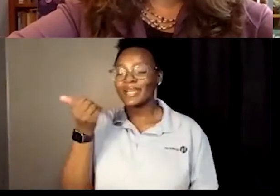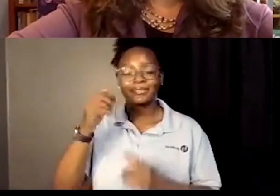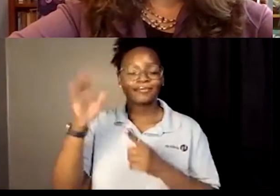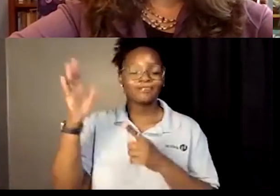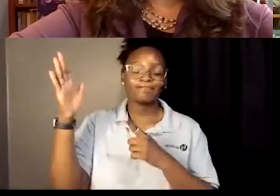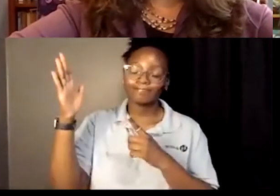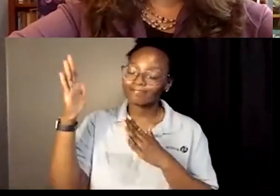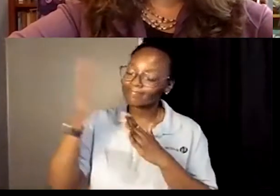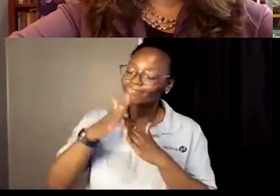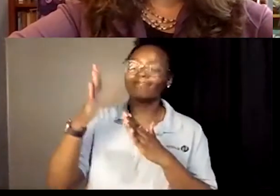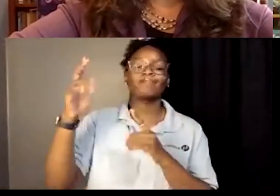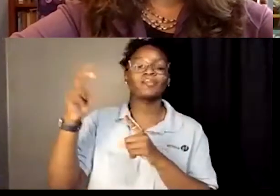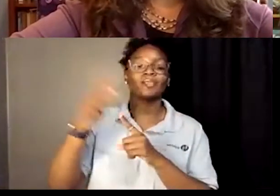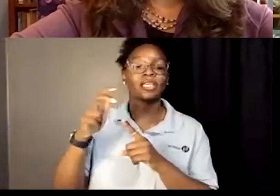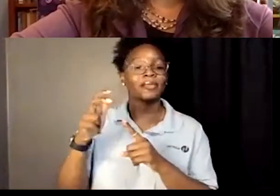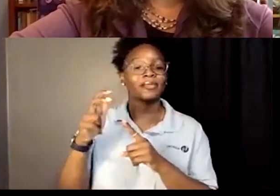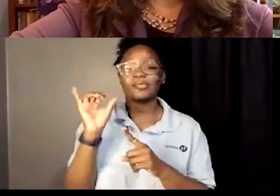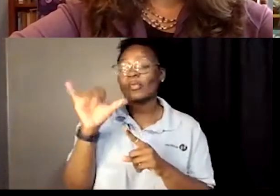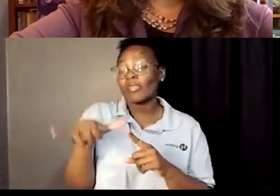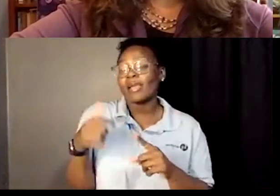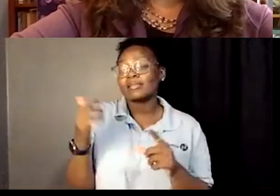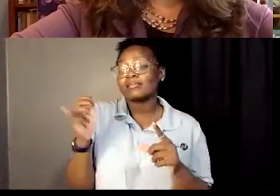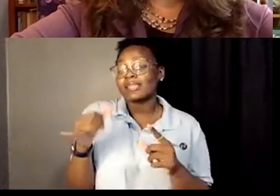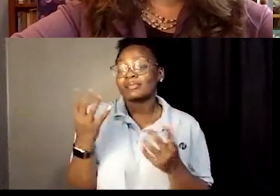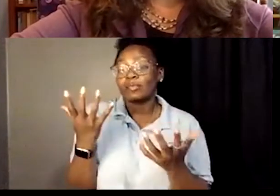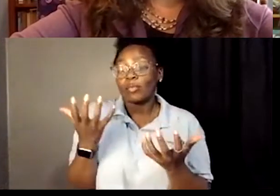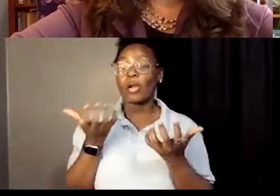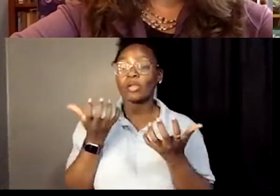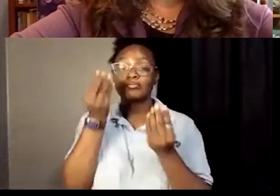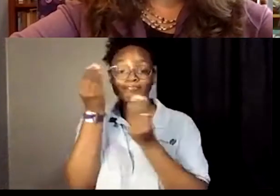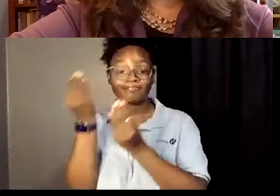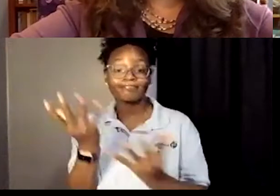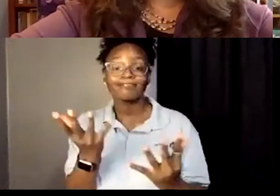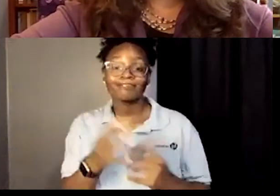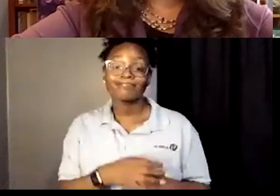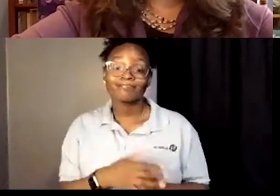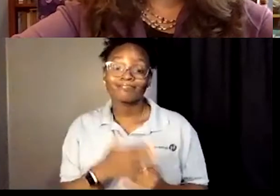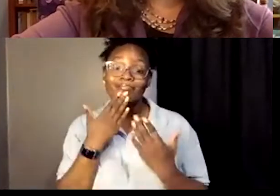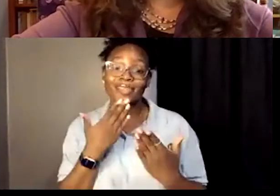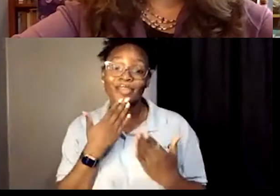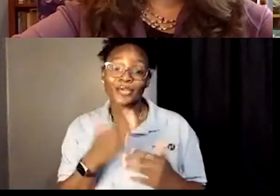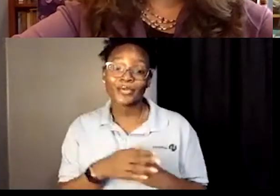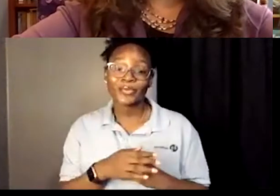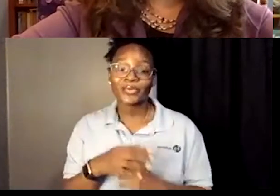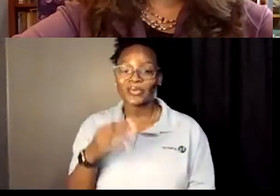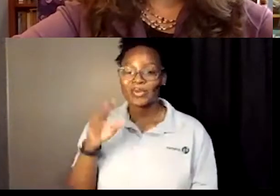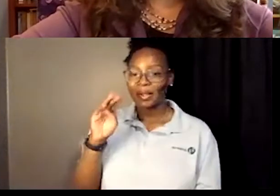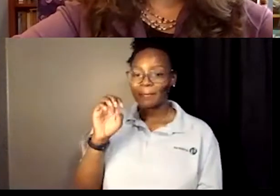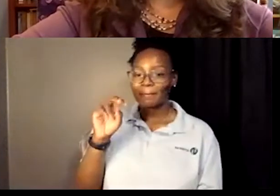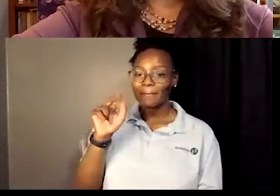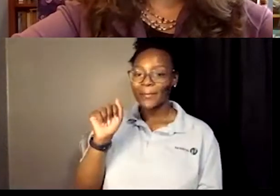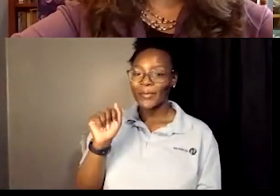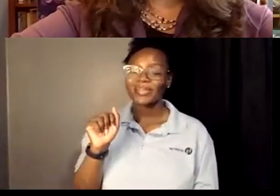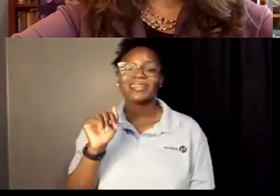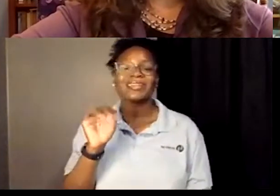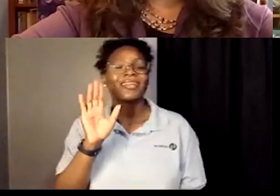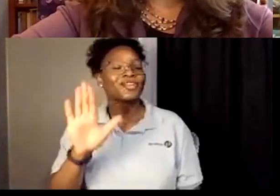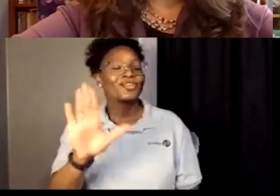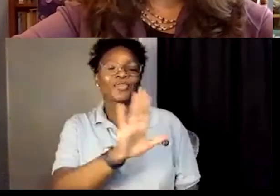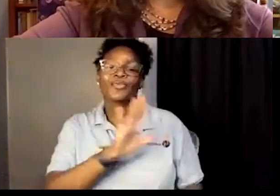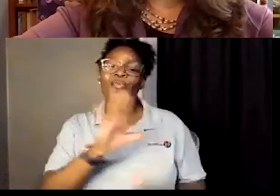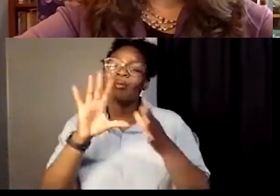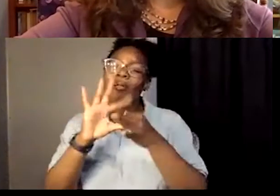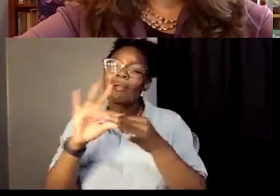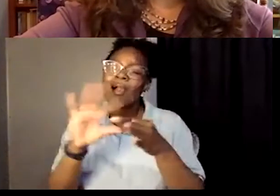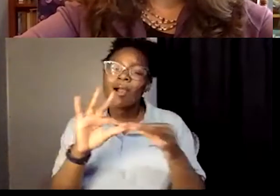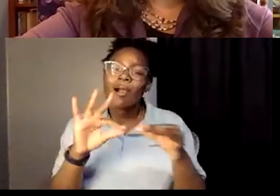what I wanted to share. Thank you. All right, so we are so thankful for those comments, and what beautiful